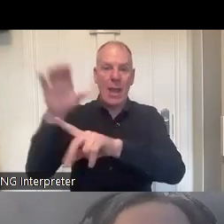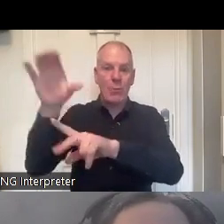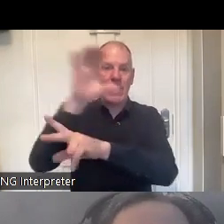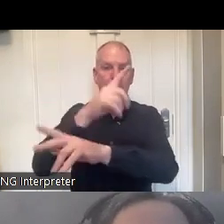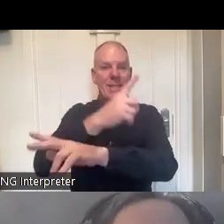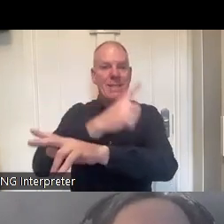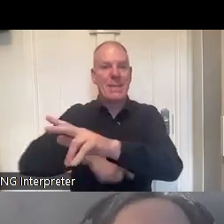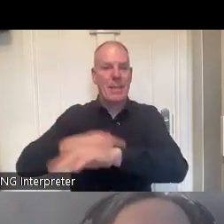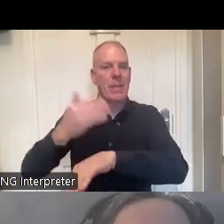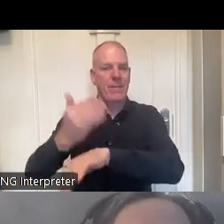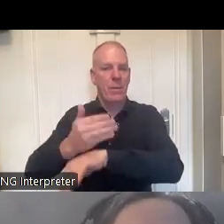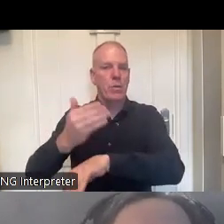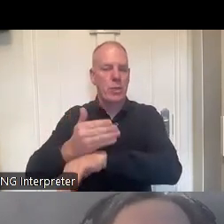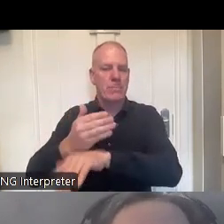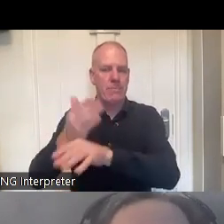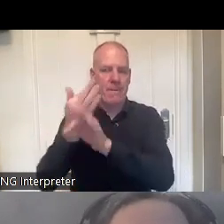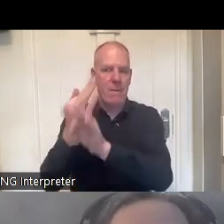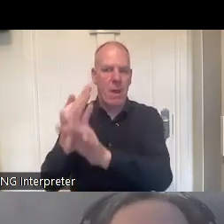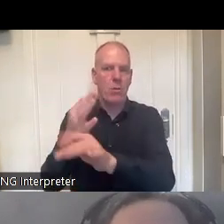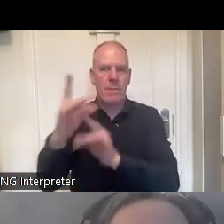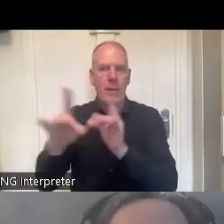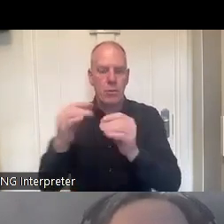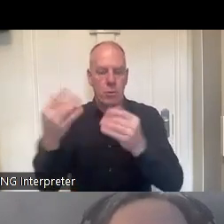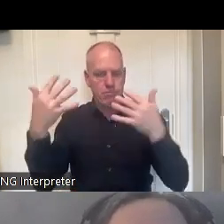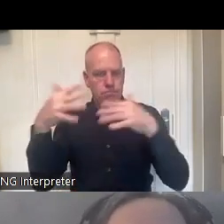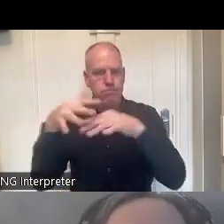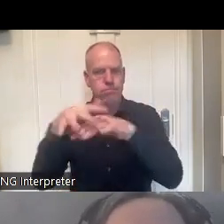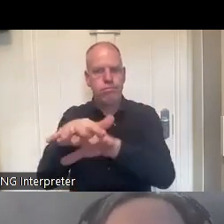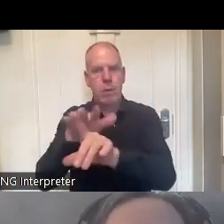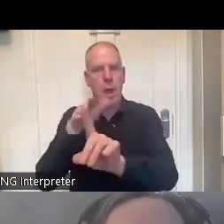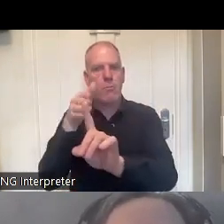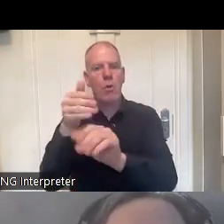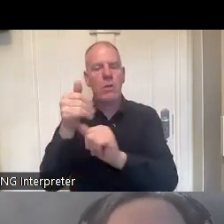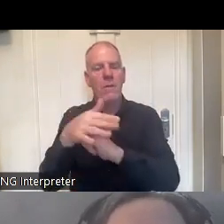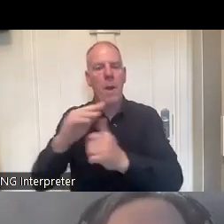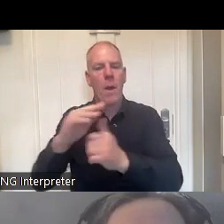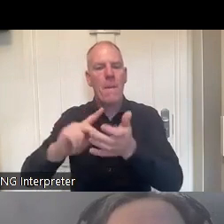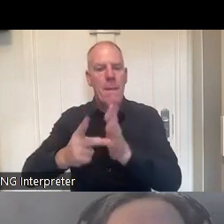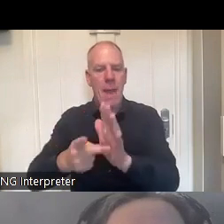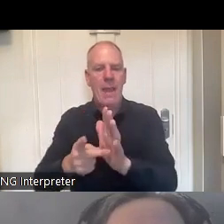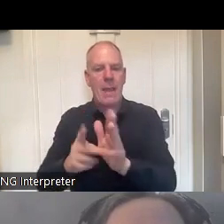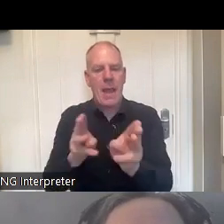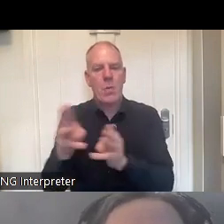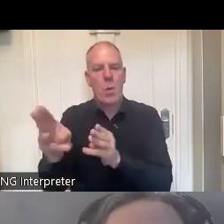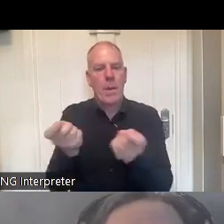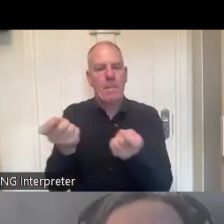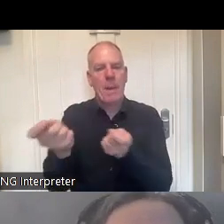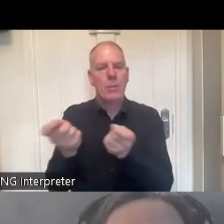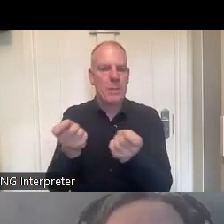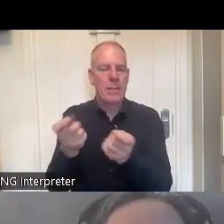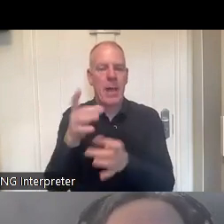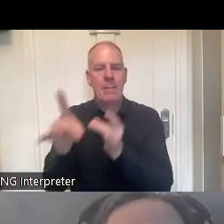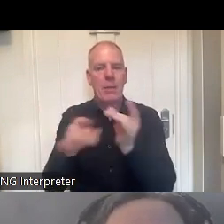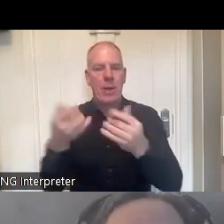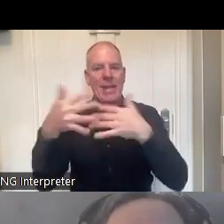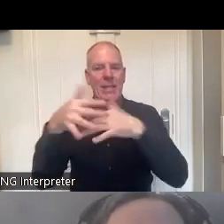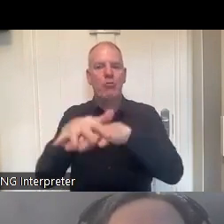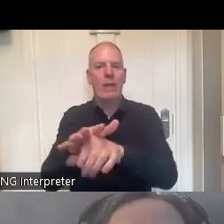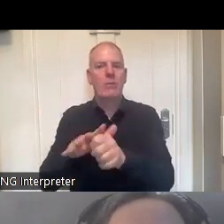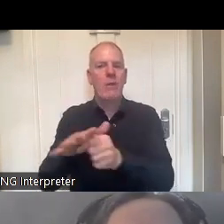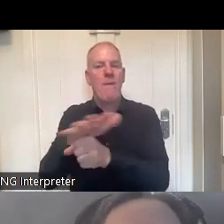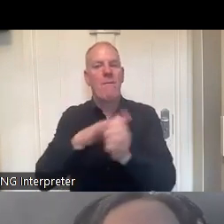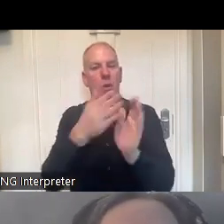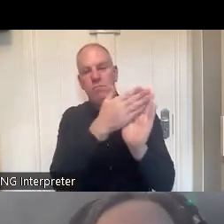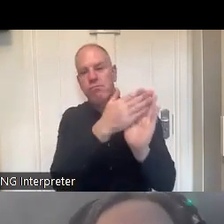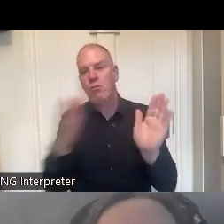disability function to ensure a coherent and consistent approach to planning and performance management and integration across the full continuum of